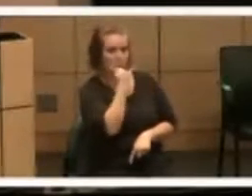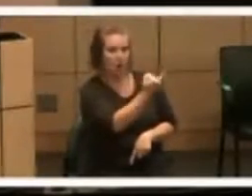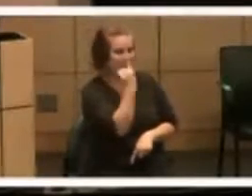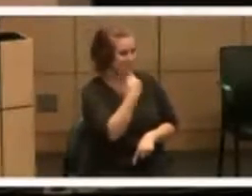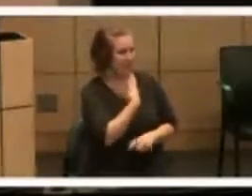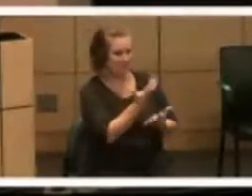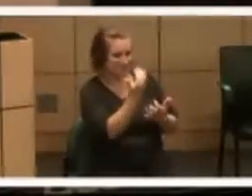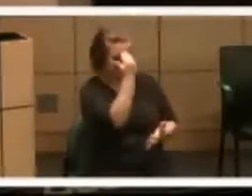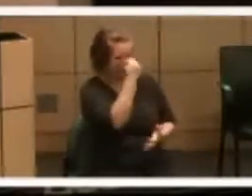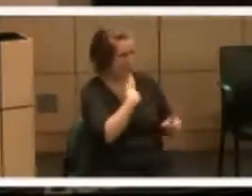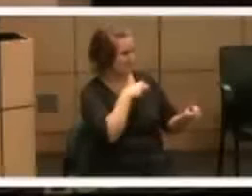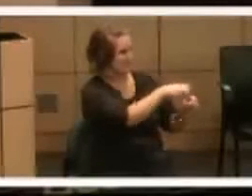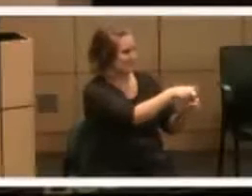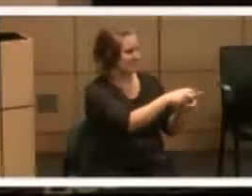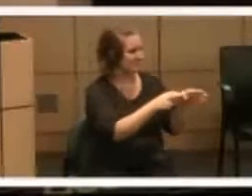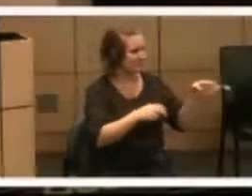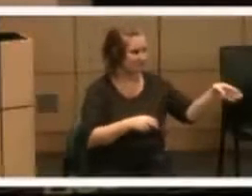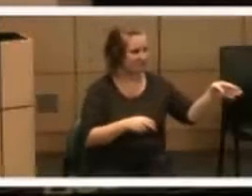So,